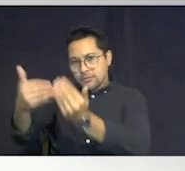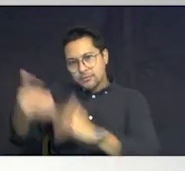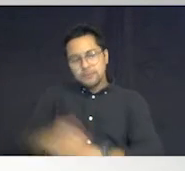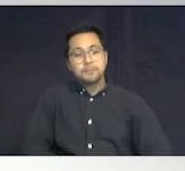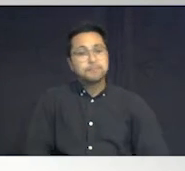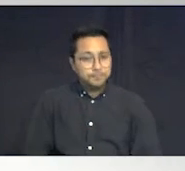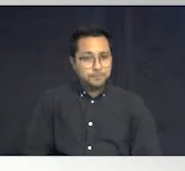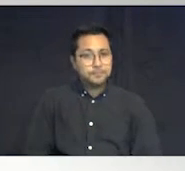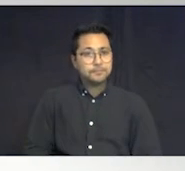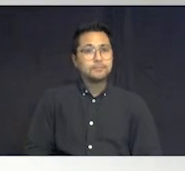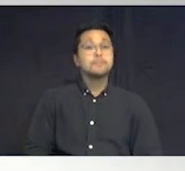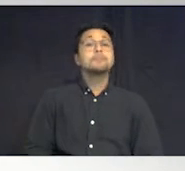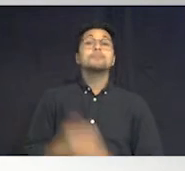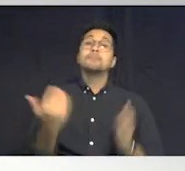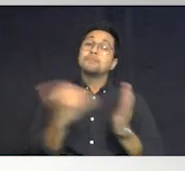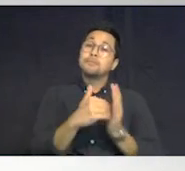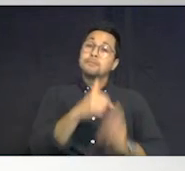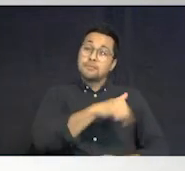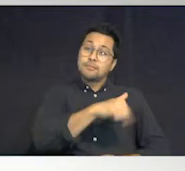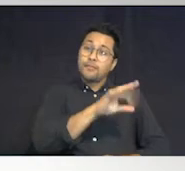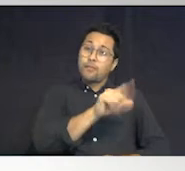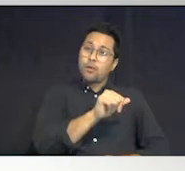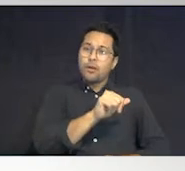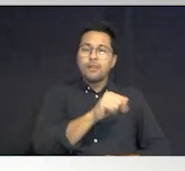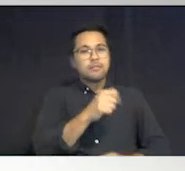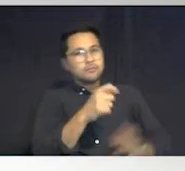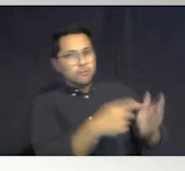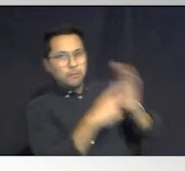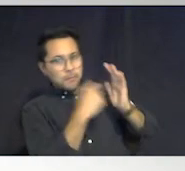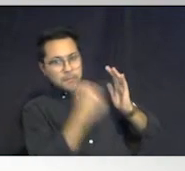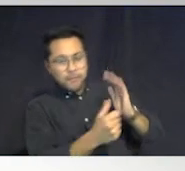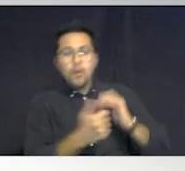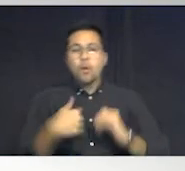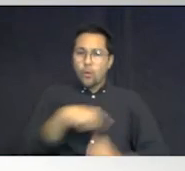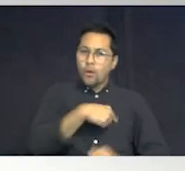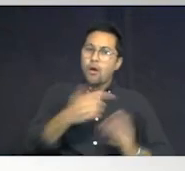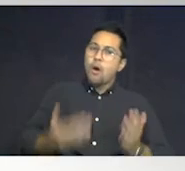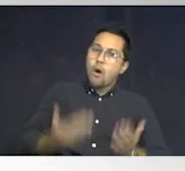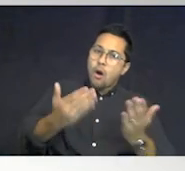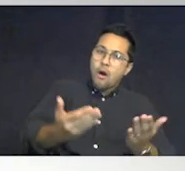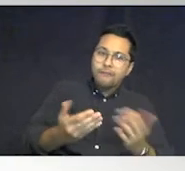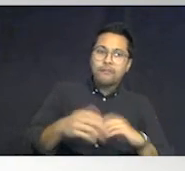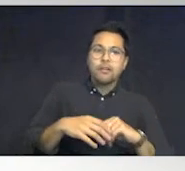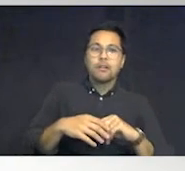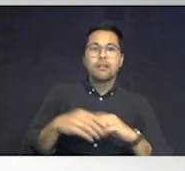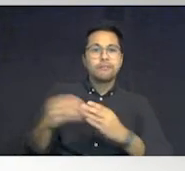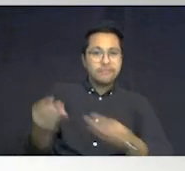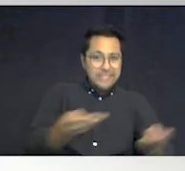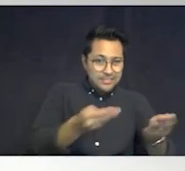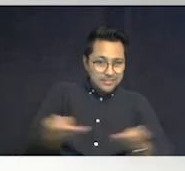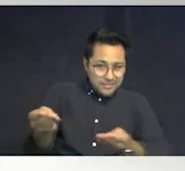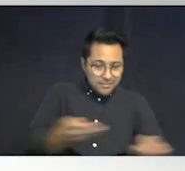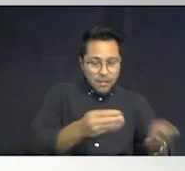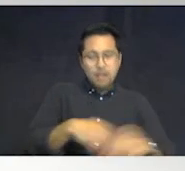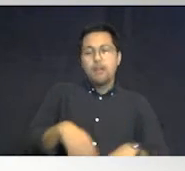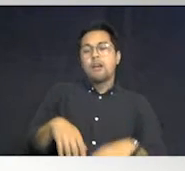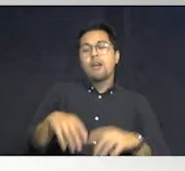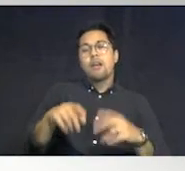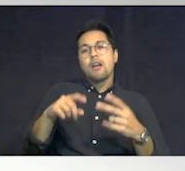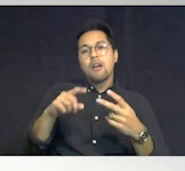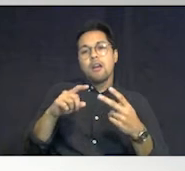And again, in Florida, although not federally required, we do offer facilitation and the three